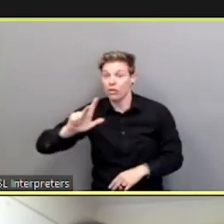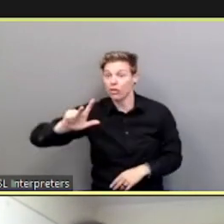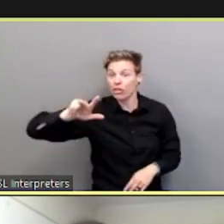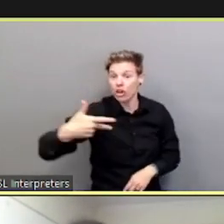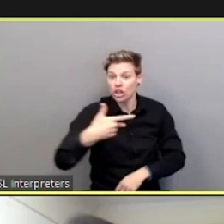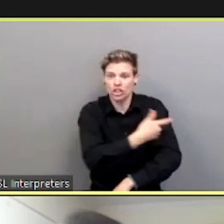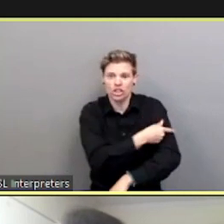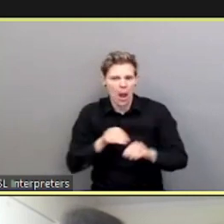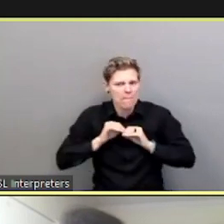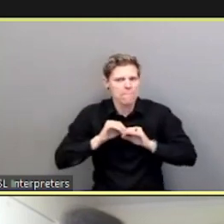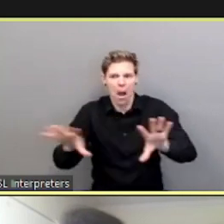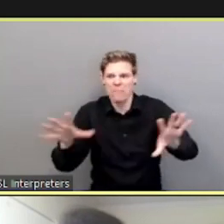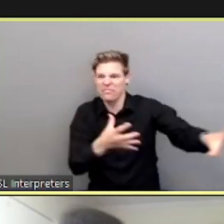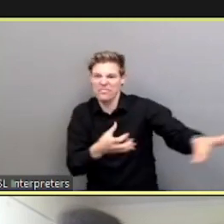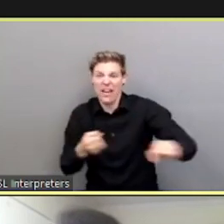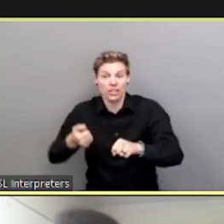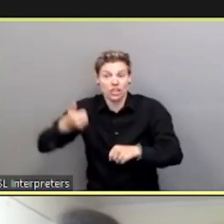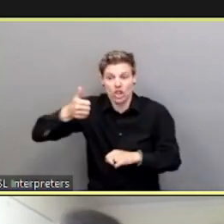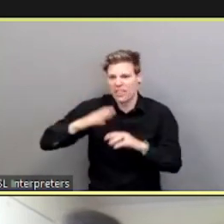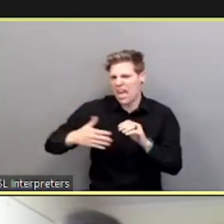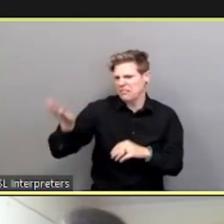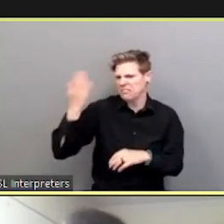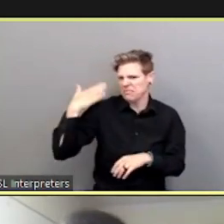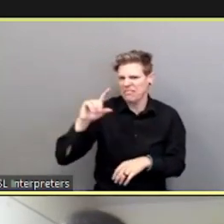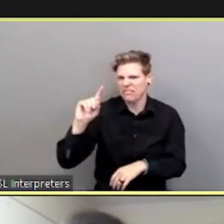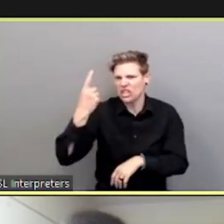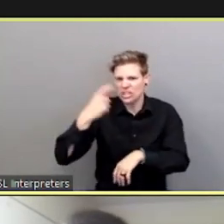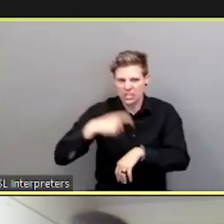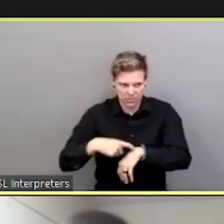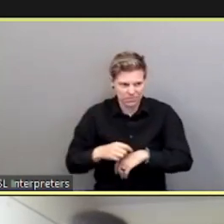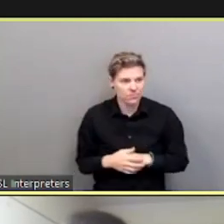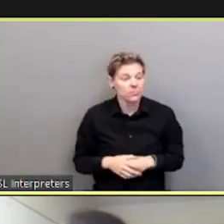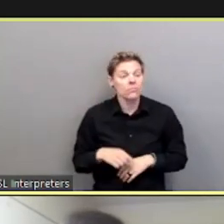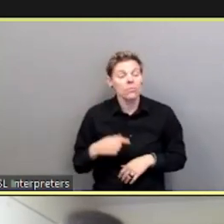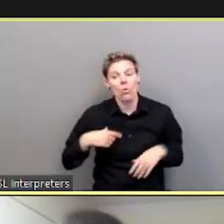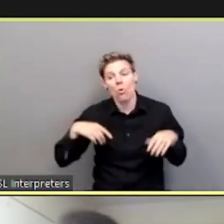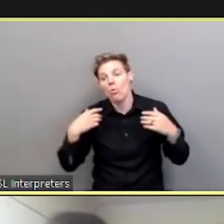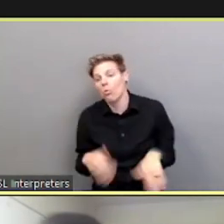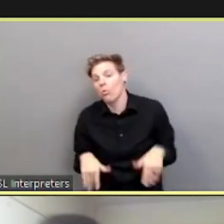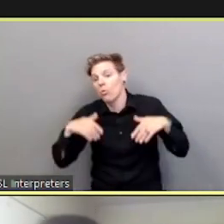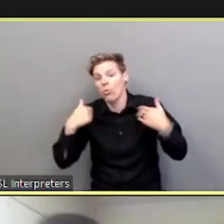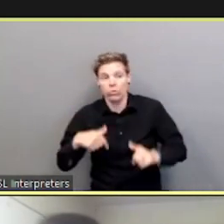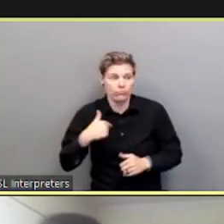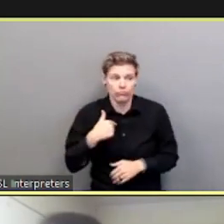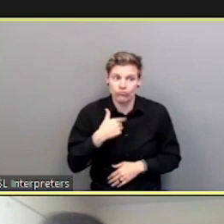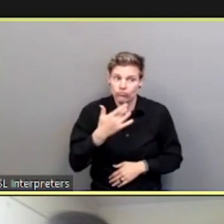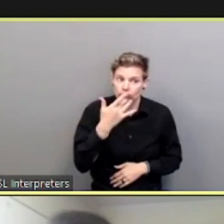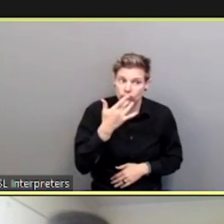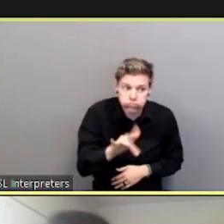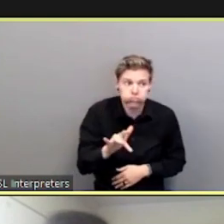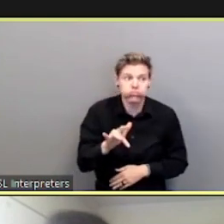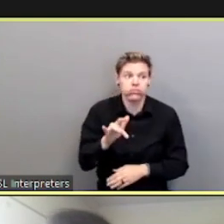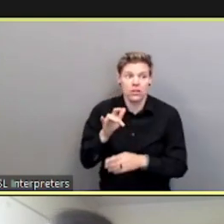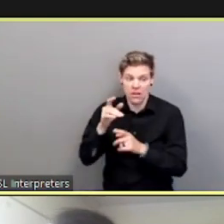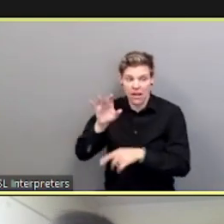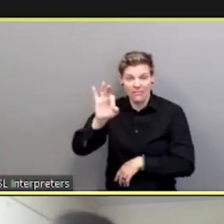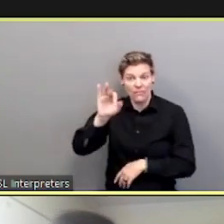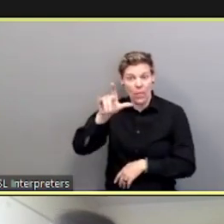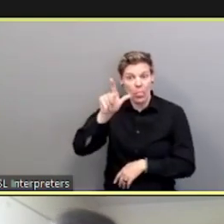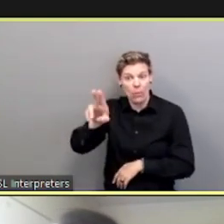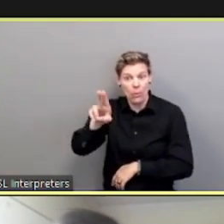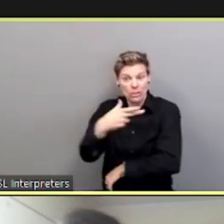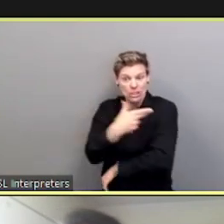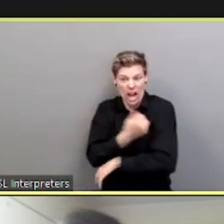We're actually really fortunate that it's convenient that flu vaccine is coming at the same time as